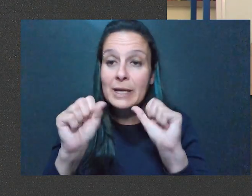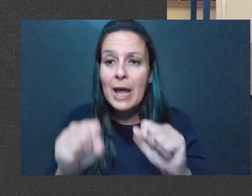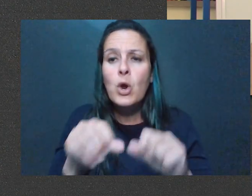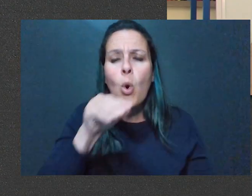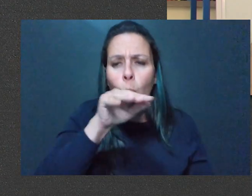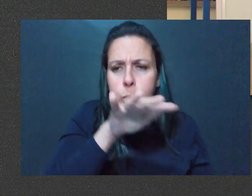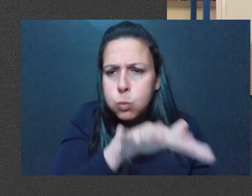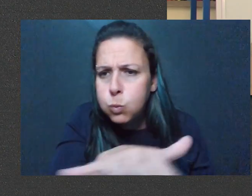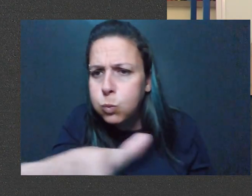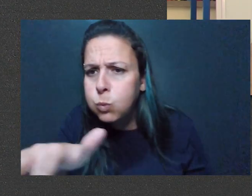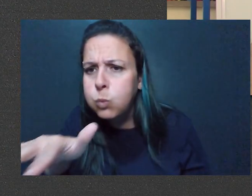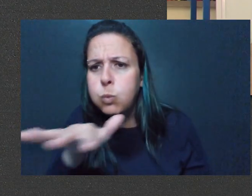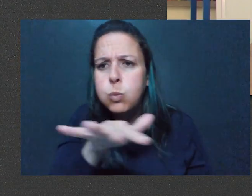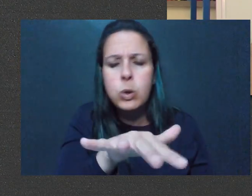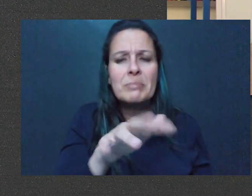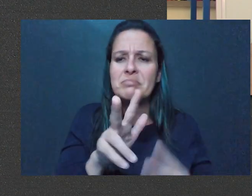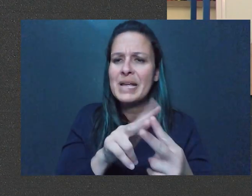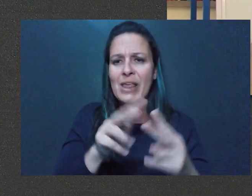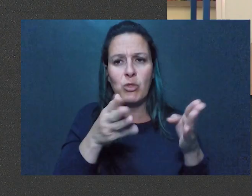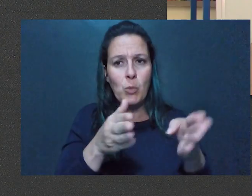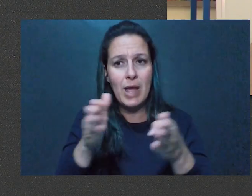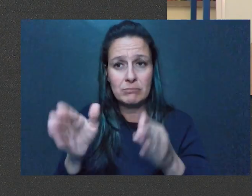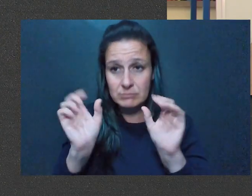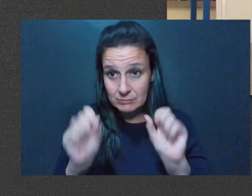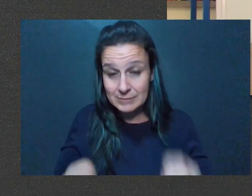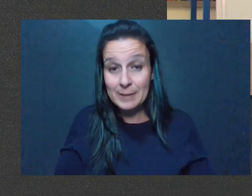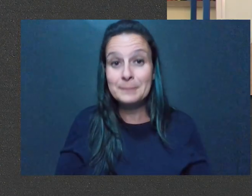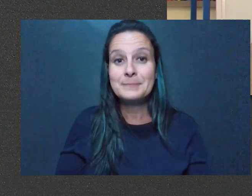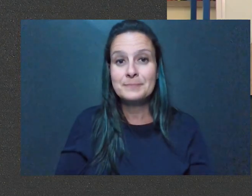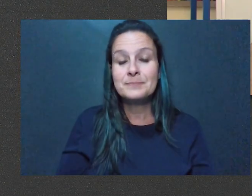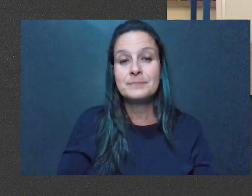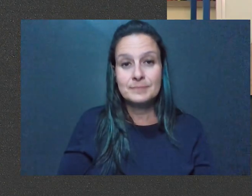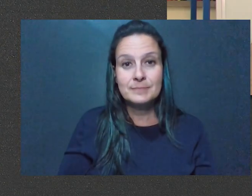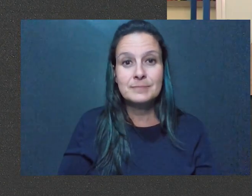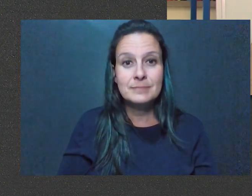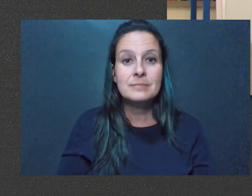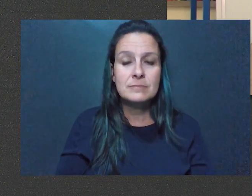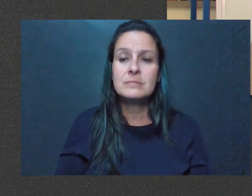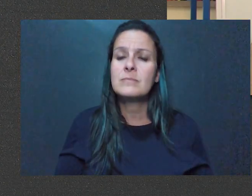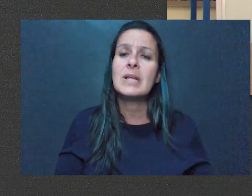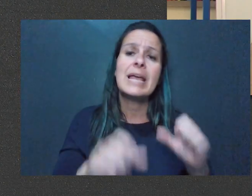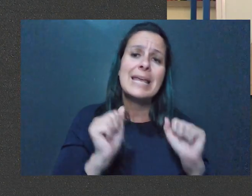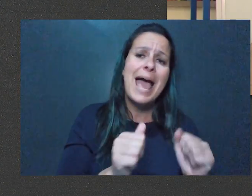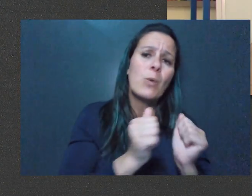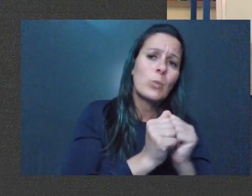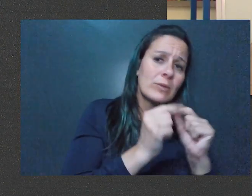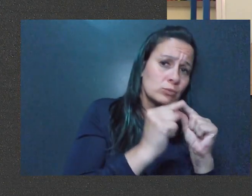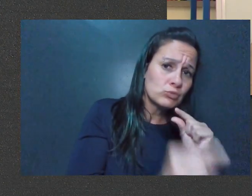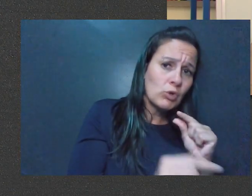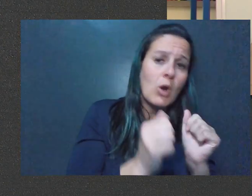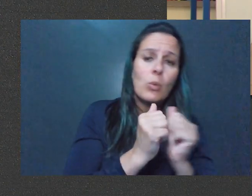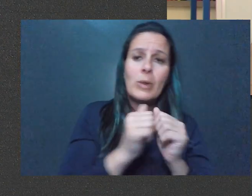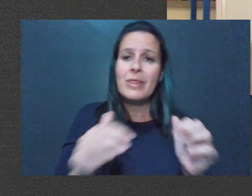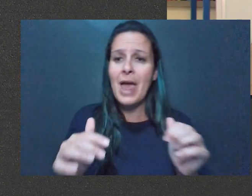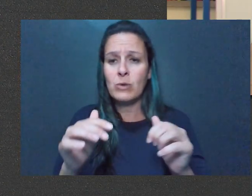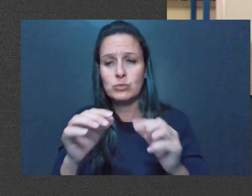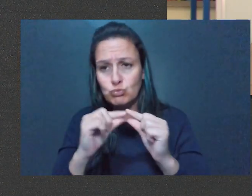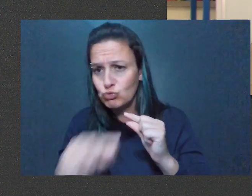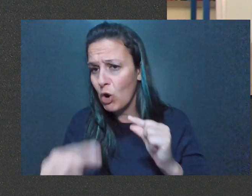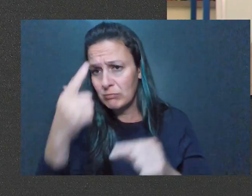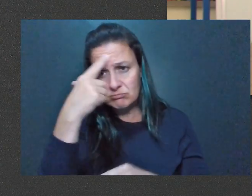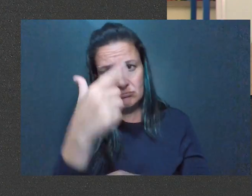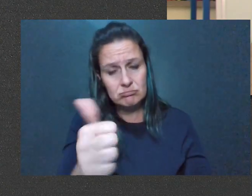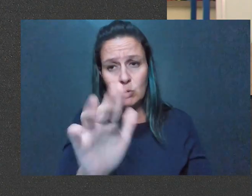the paint into a monster using a straw if you want, but not everybody has straws, so we're gonna do it without the straw today. Sometimes in my